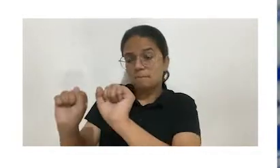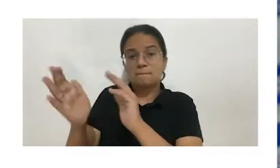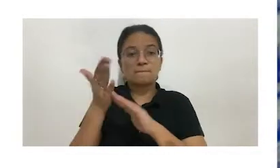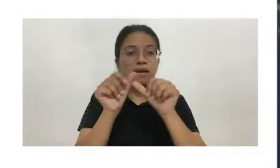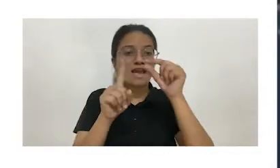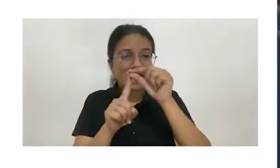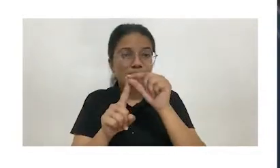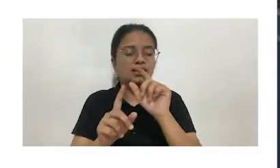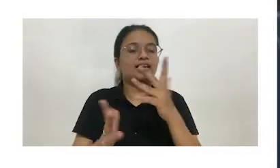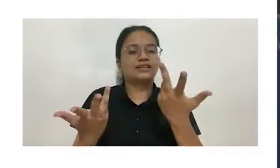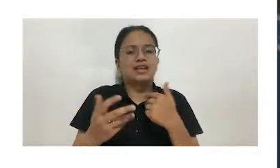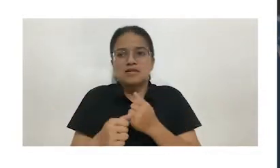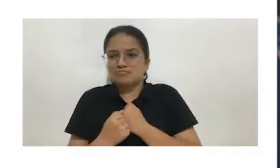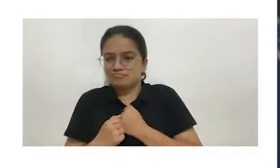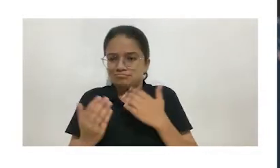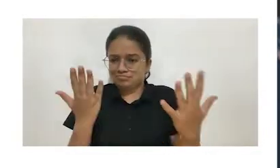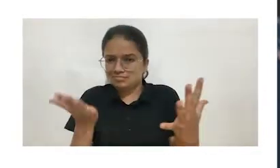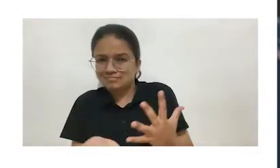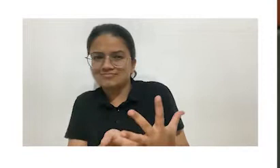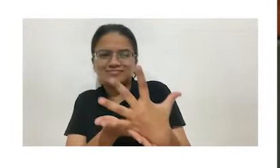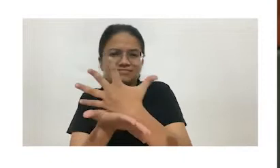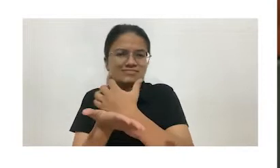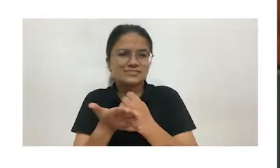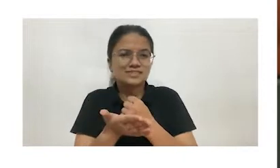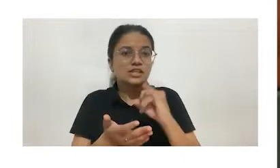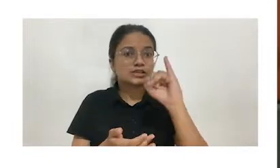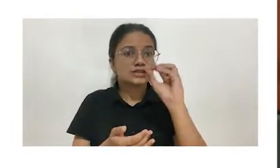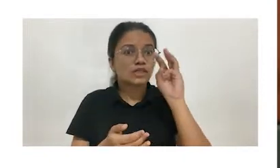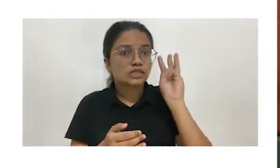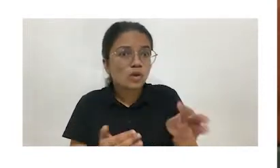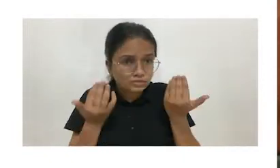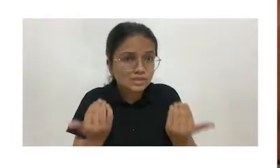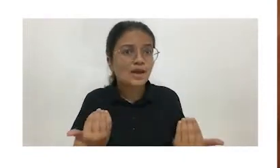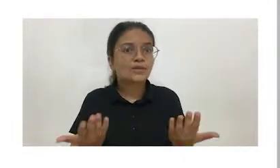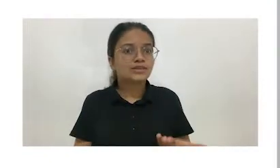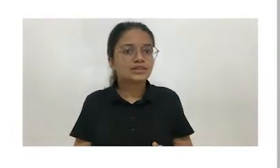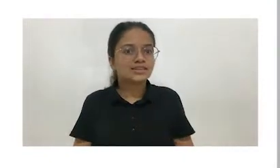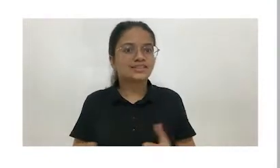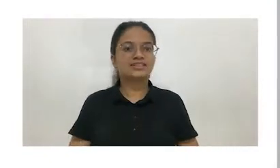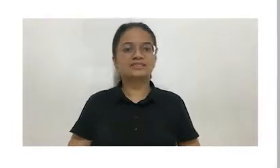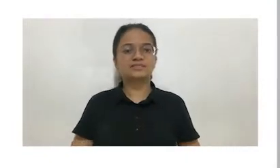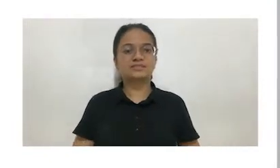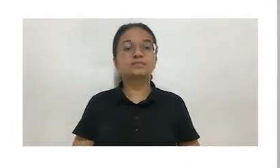lot of other patrons as well to gift artworks to MAP, and the collection is now at around 60,000.